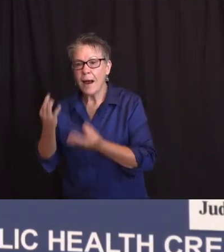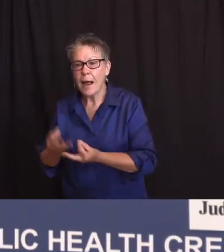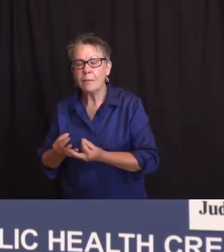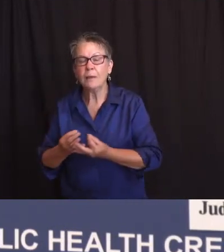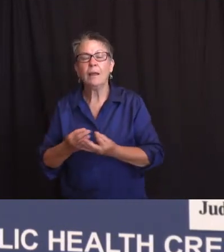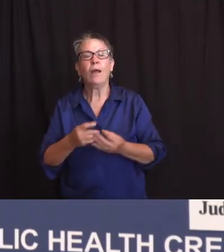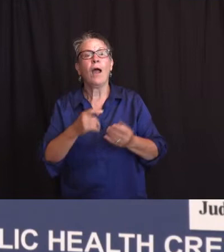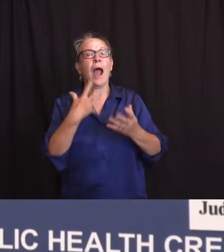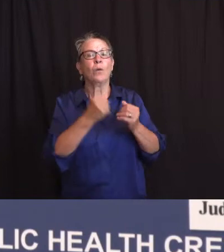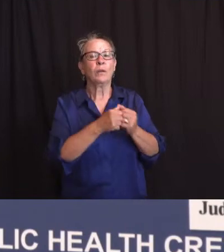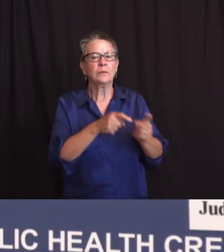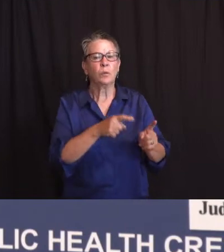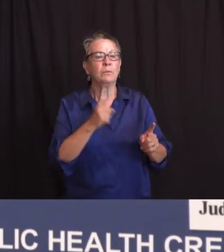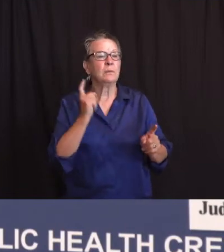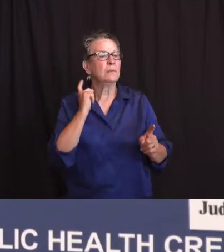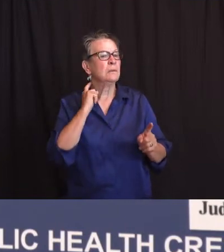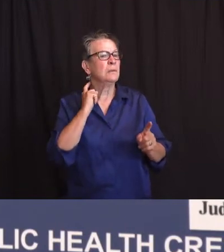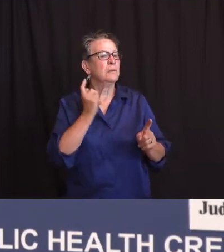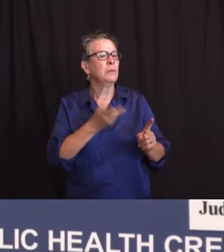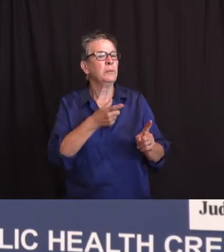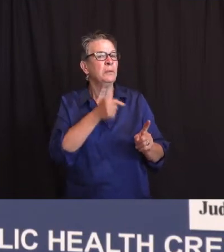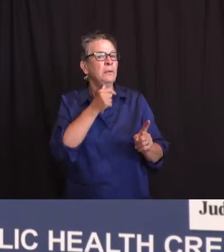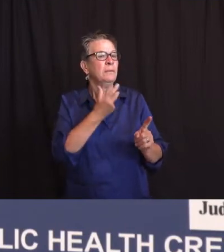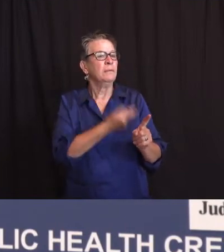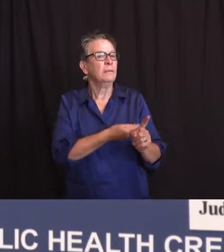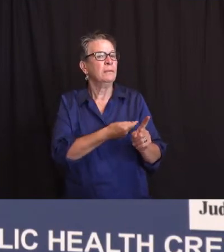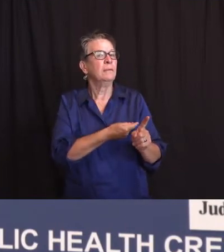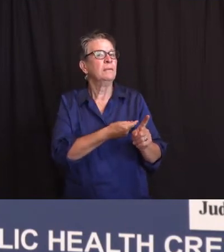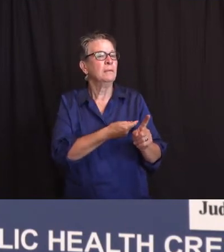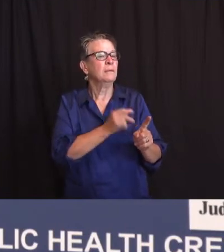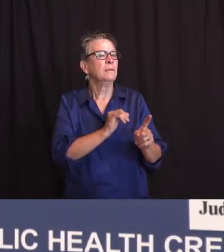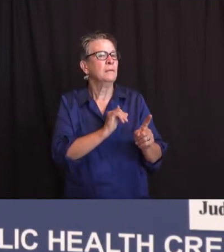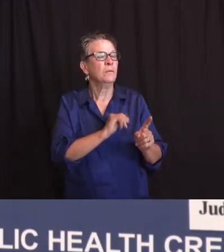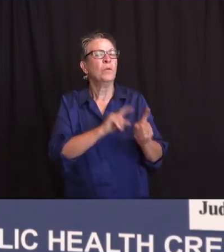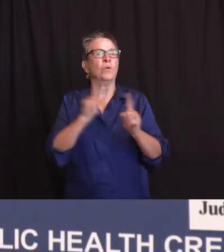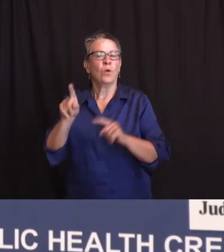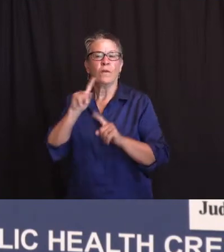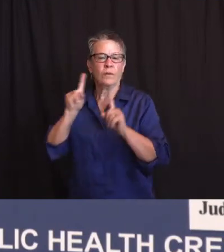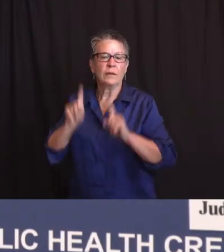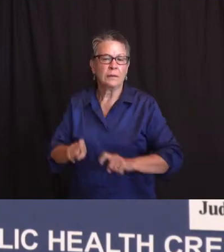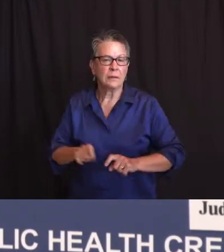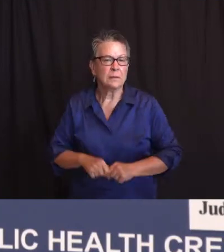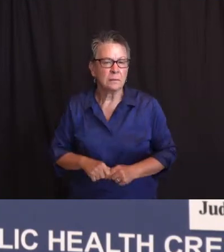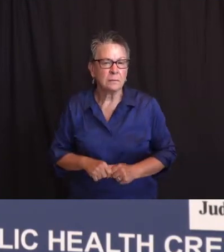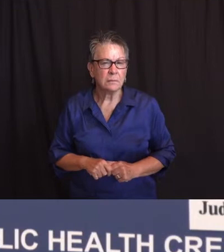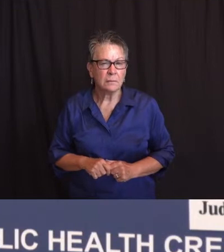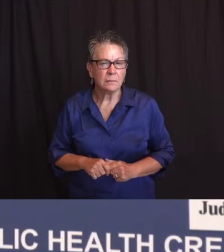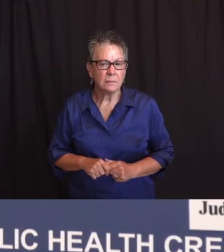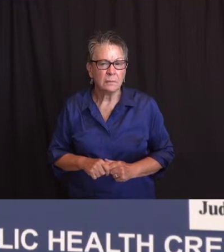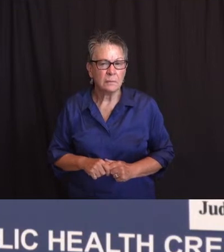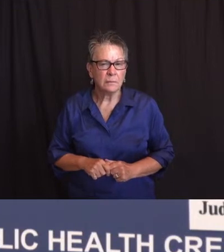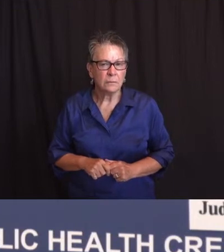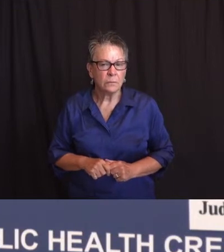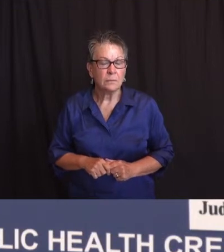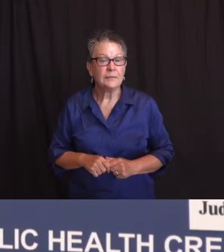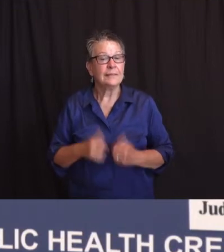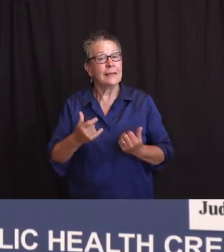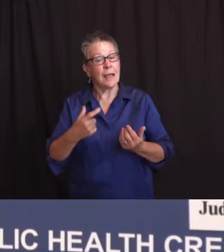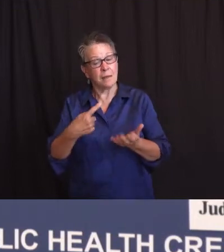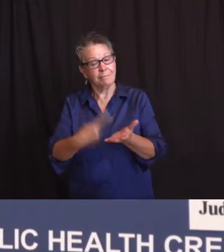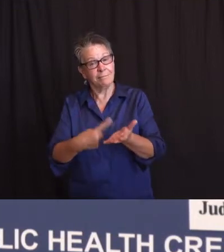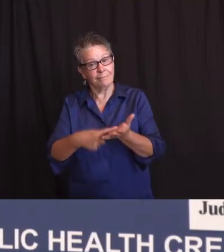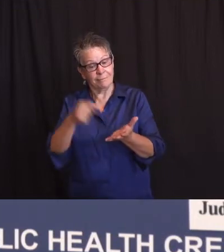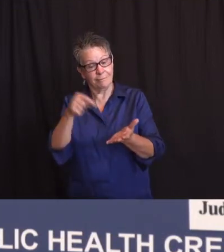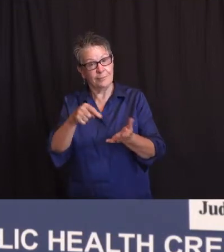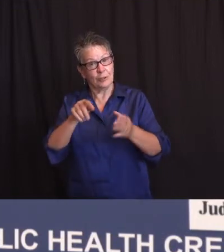That's always going to be the better way to go. As far as children go, what's been said over and over again is that, yes, the good news that